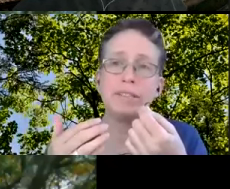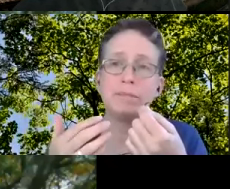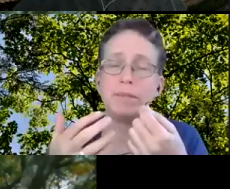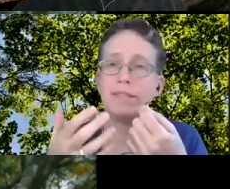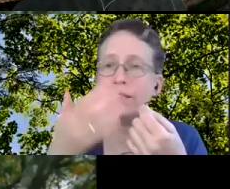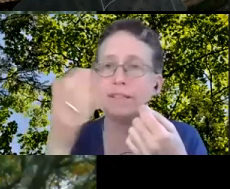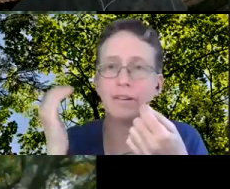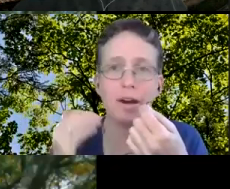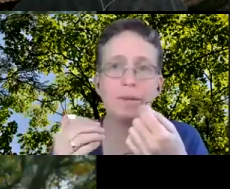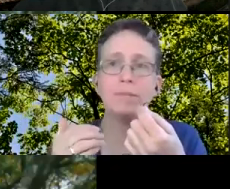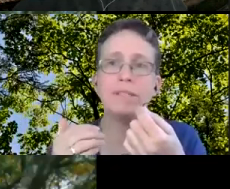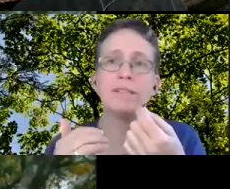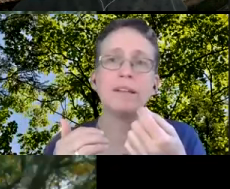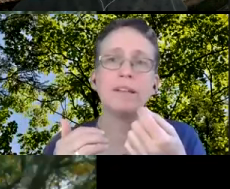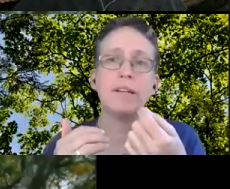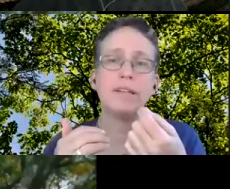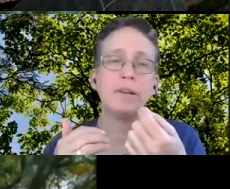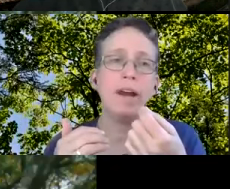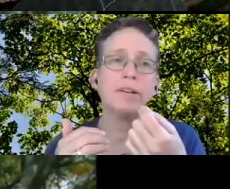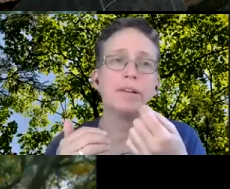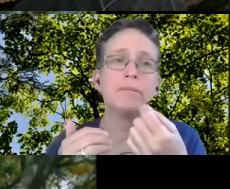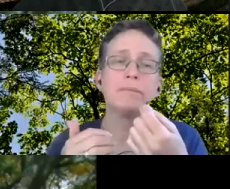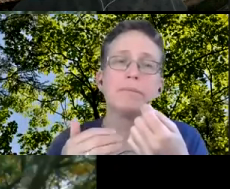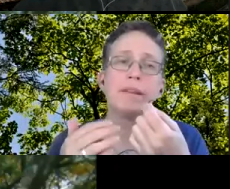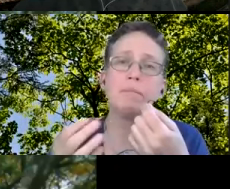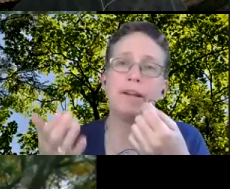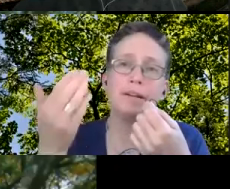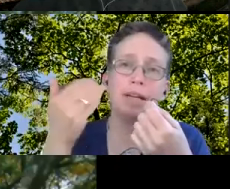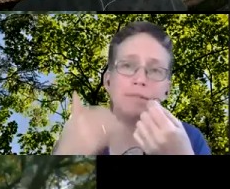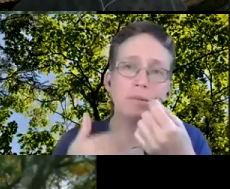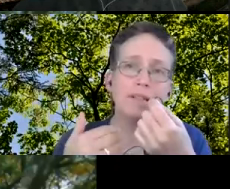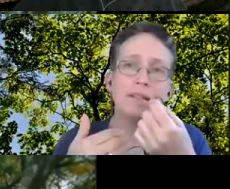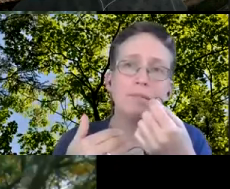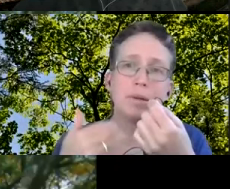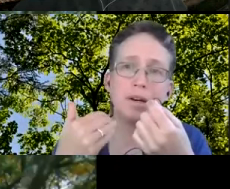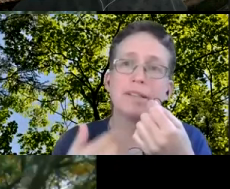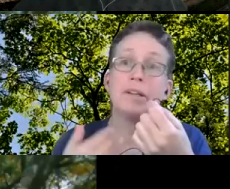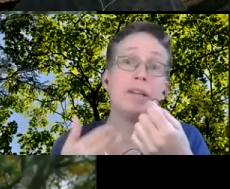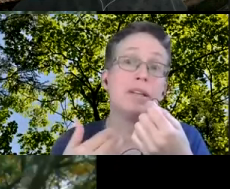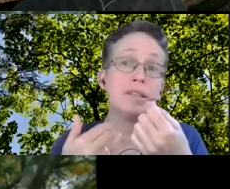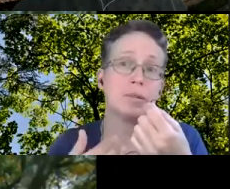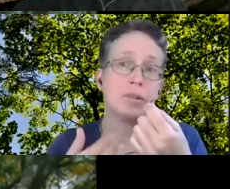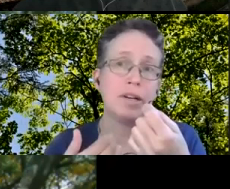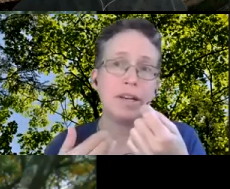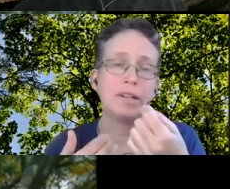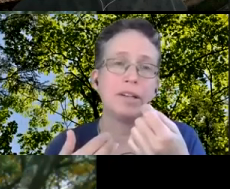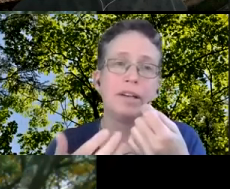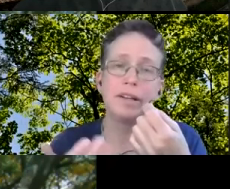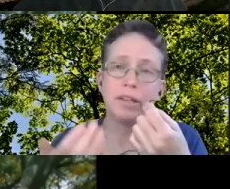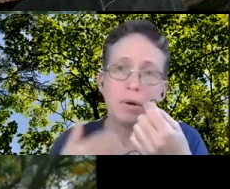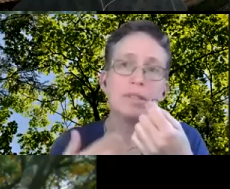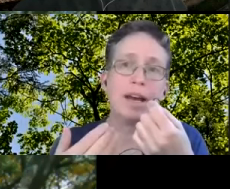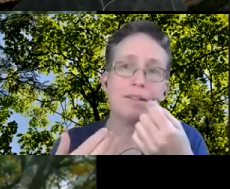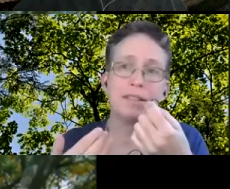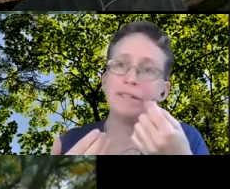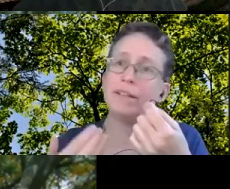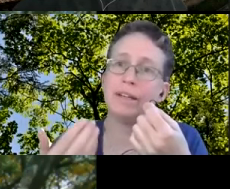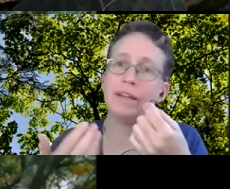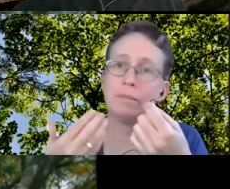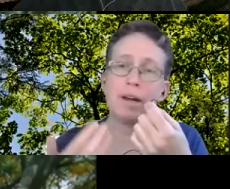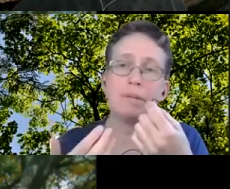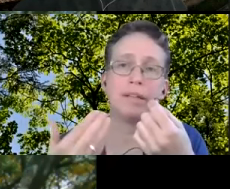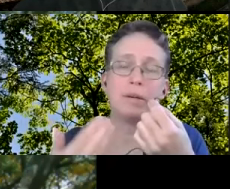generalist species, like common species like the great-tailed grackle. But if you want to see birds that are unique to the Sonoran Desert, you mostly have to